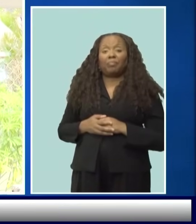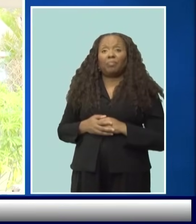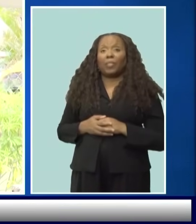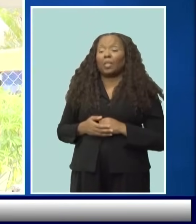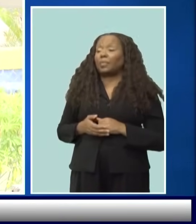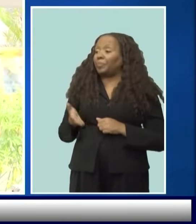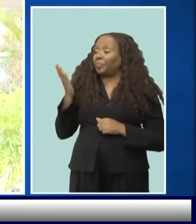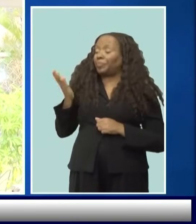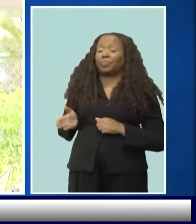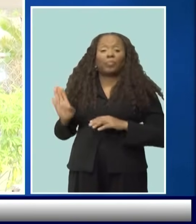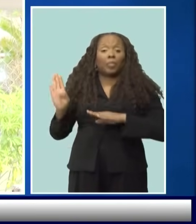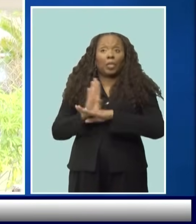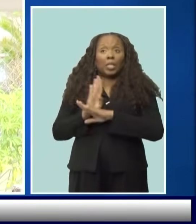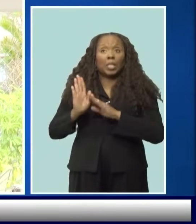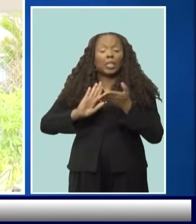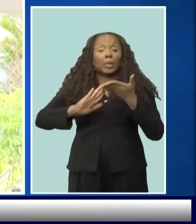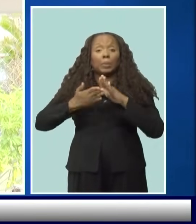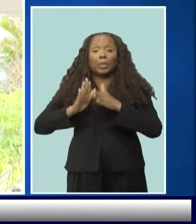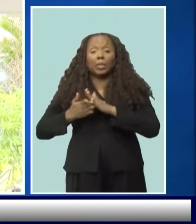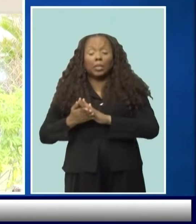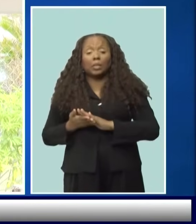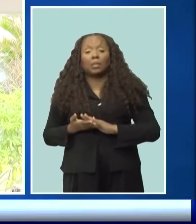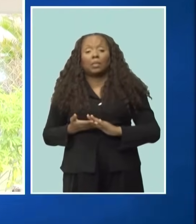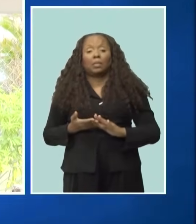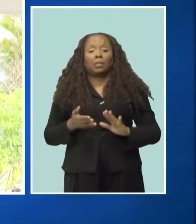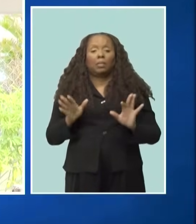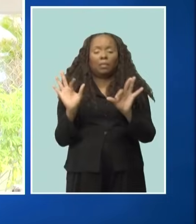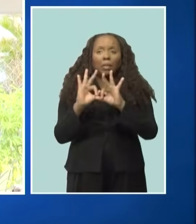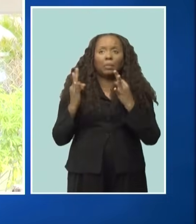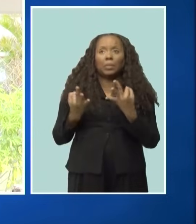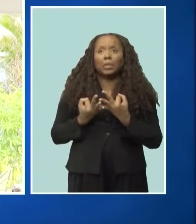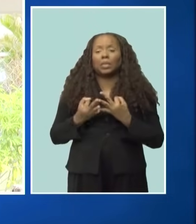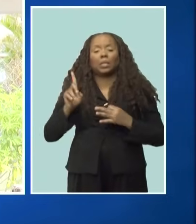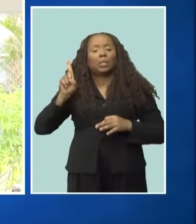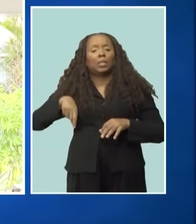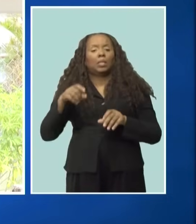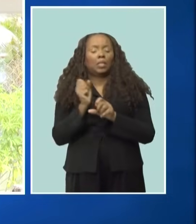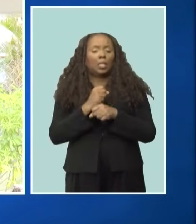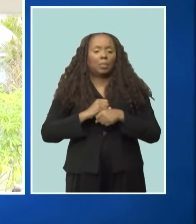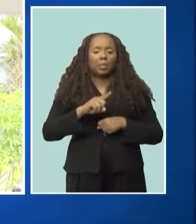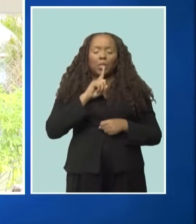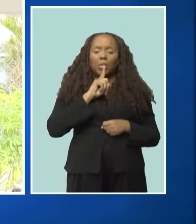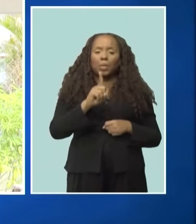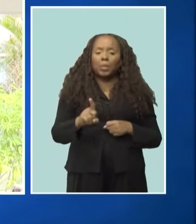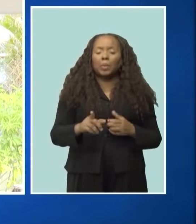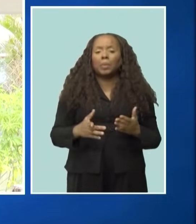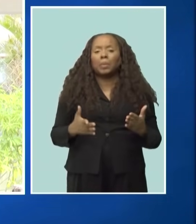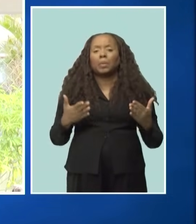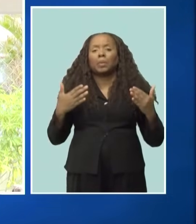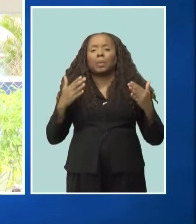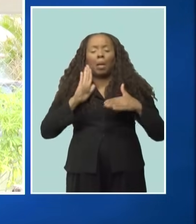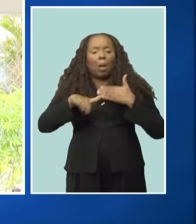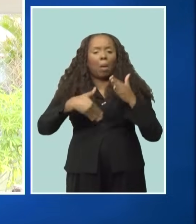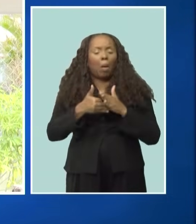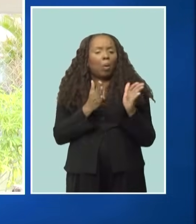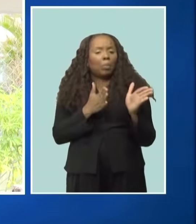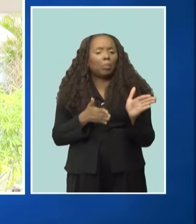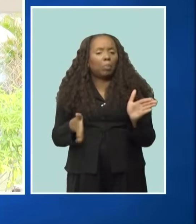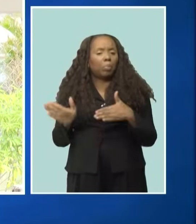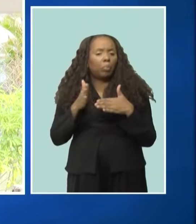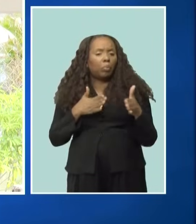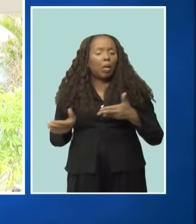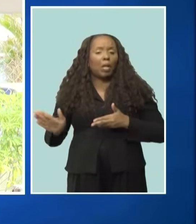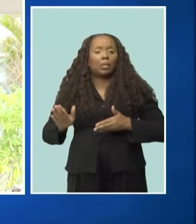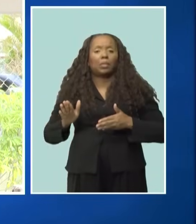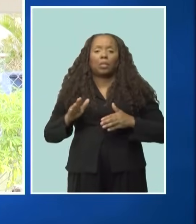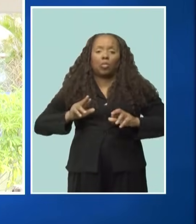business community and families, they have to ensure that they have their preparations in order and